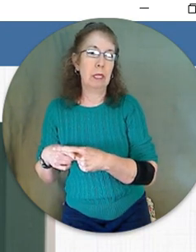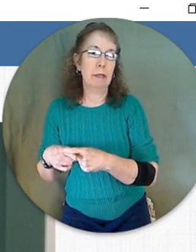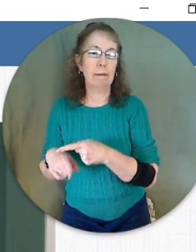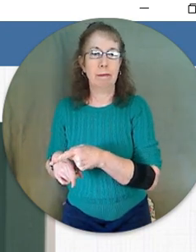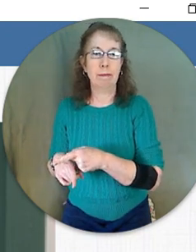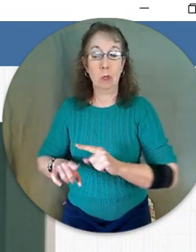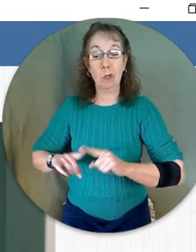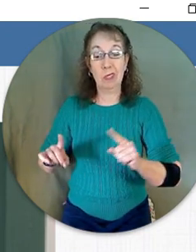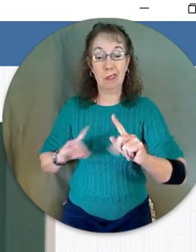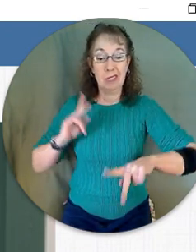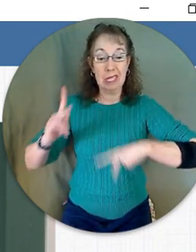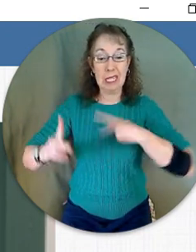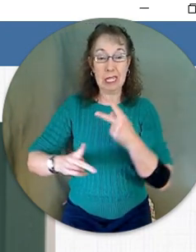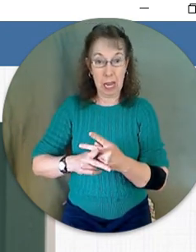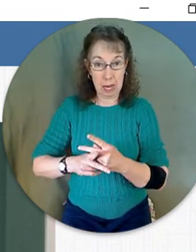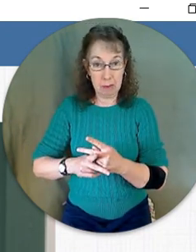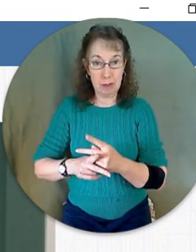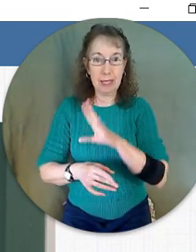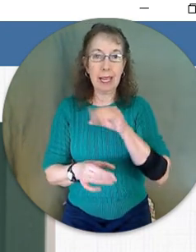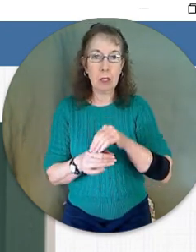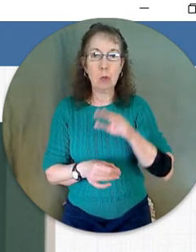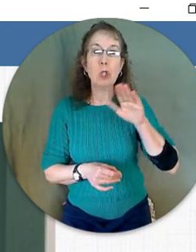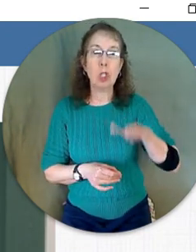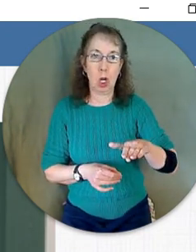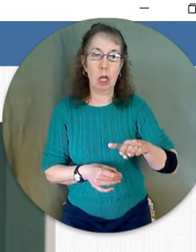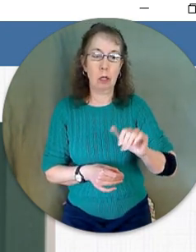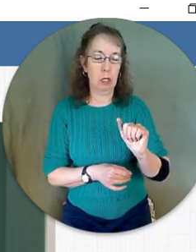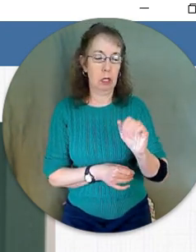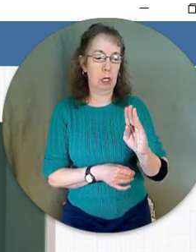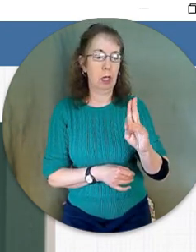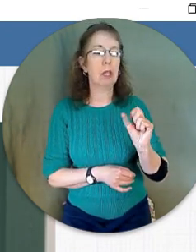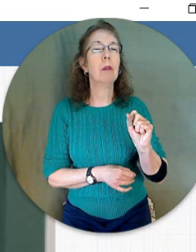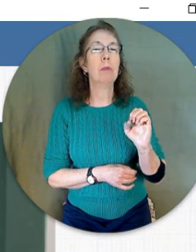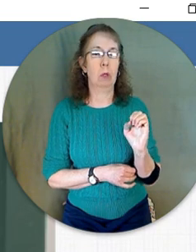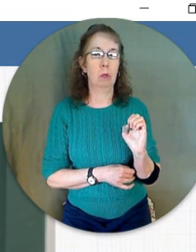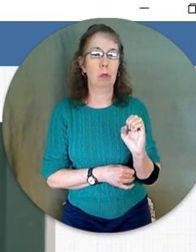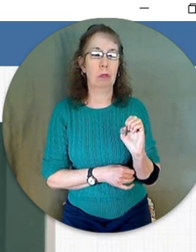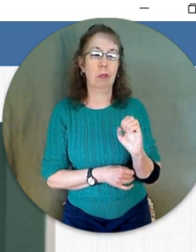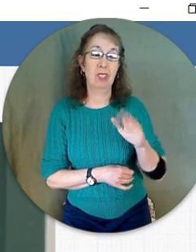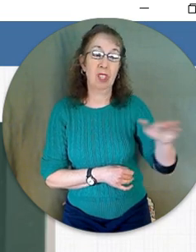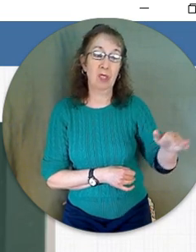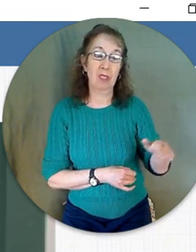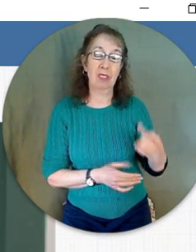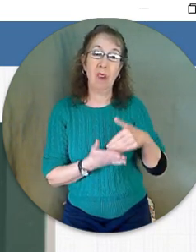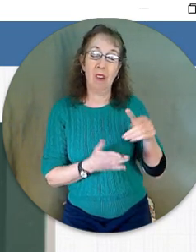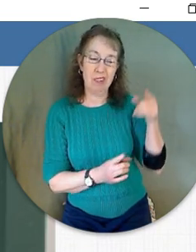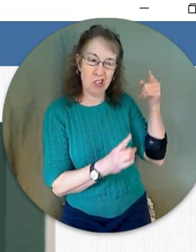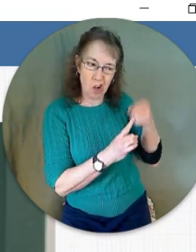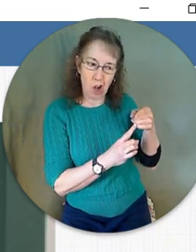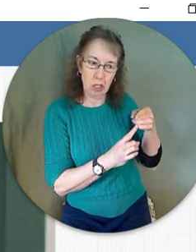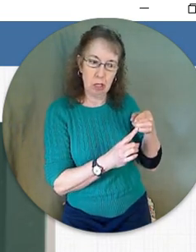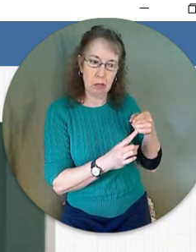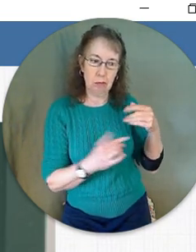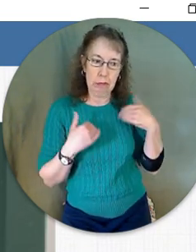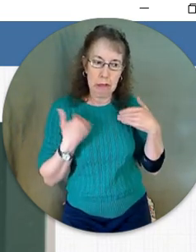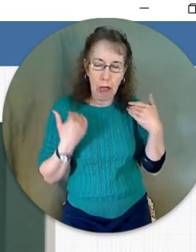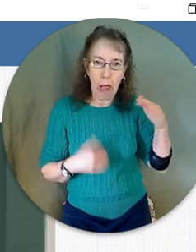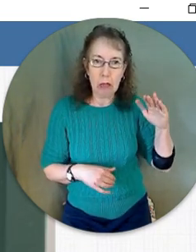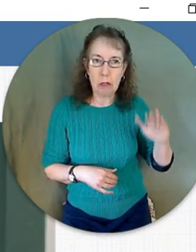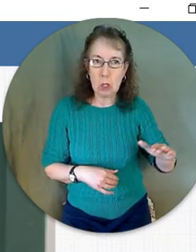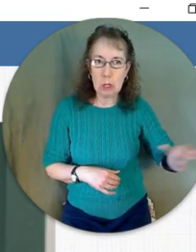So the different types of abuse include child abuse. Children are frequent targets because they're young, they're small, and